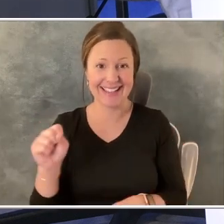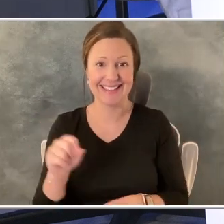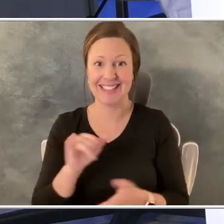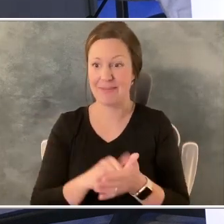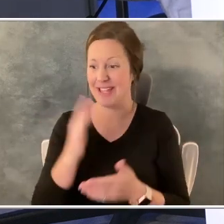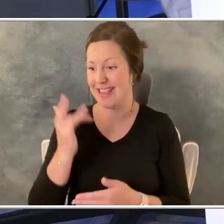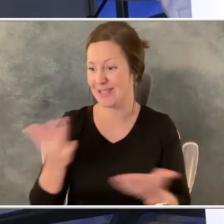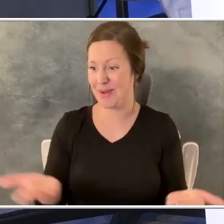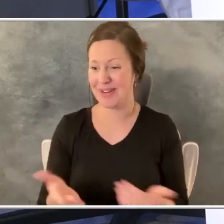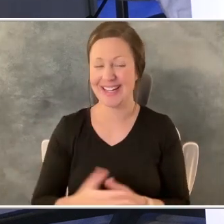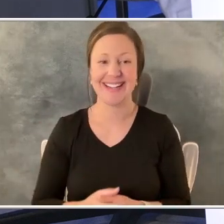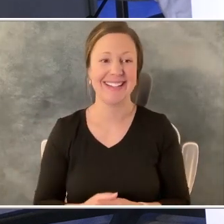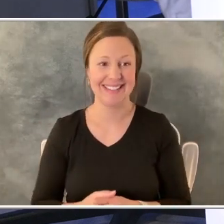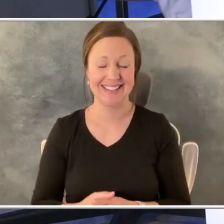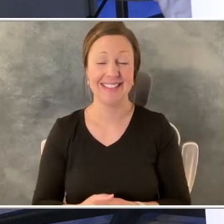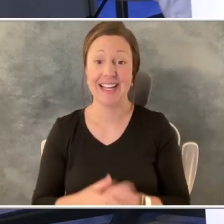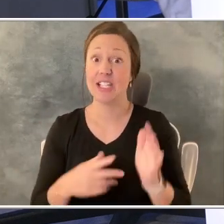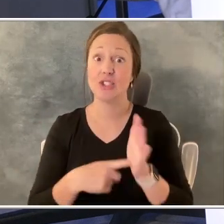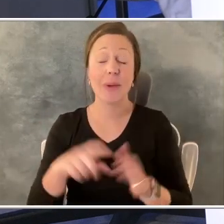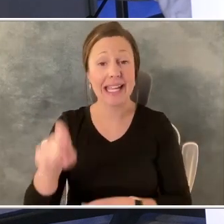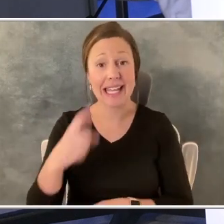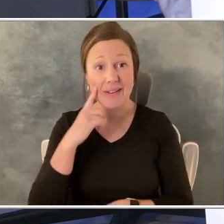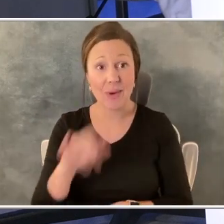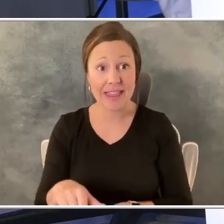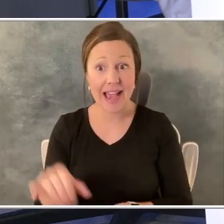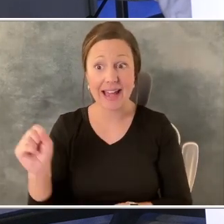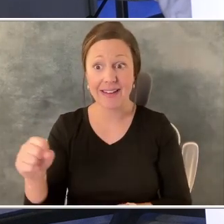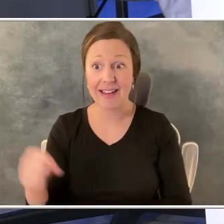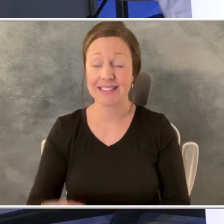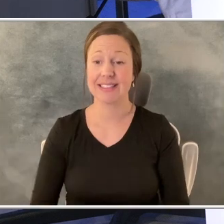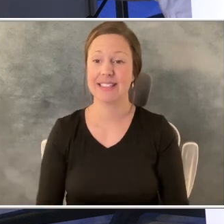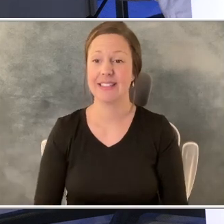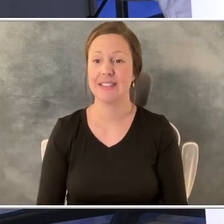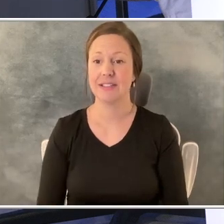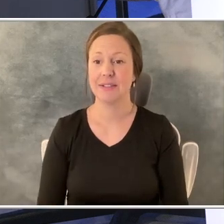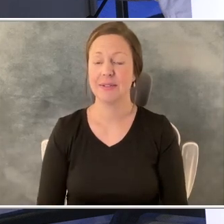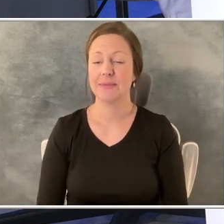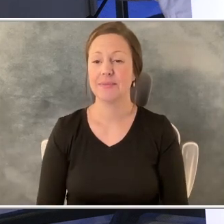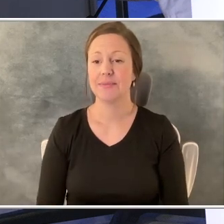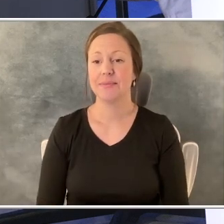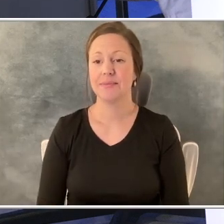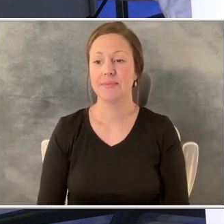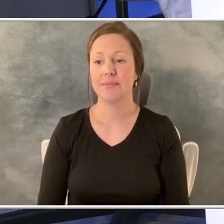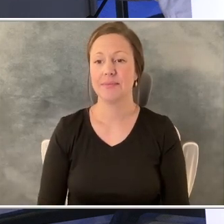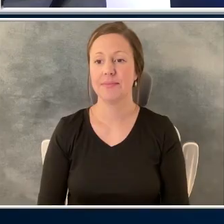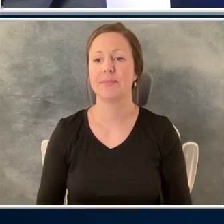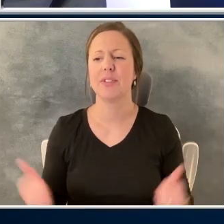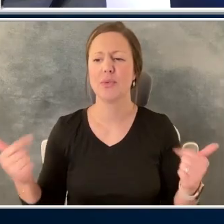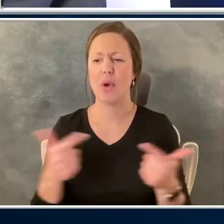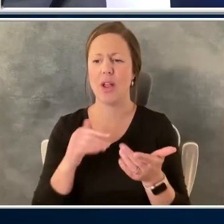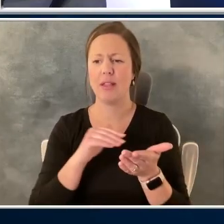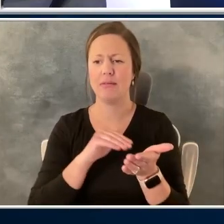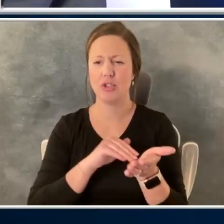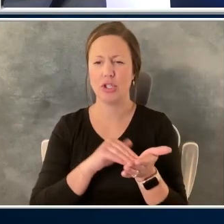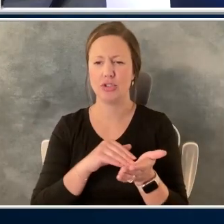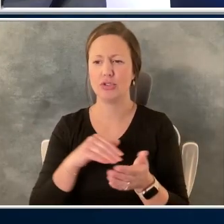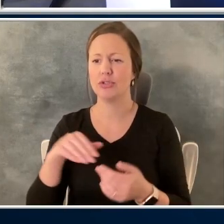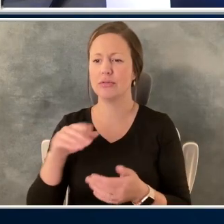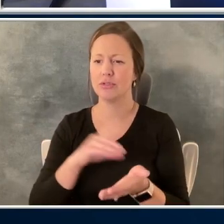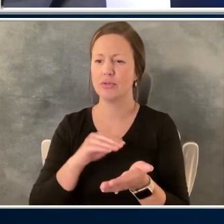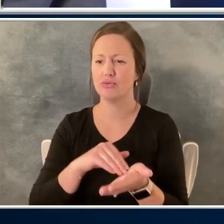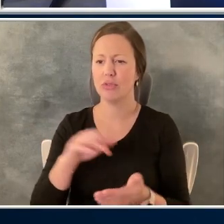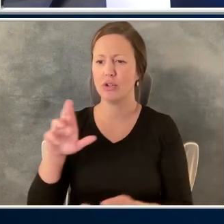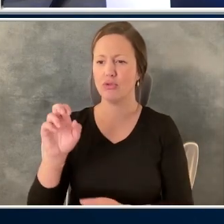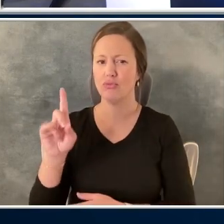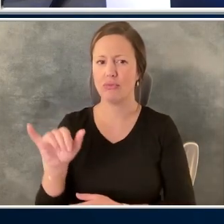a need, to increase. Getting booked. So I want to ask all of the physicians on our panel. Dr. Reddy, I will start with you. What do you